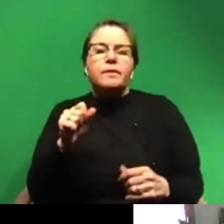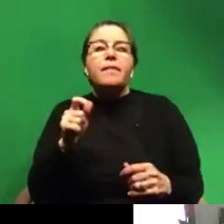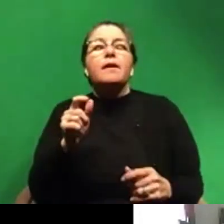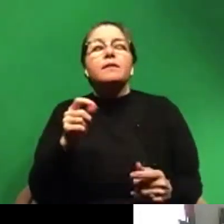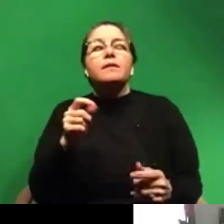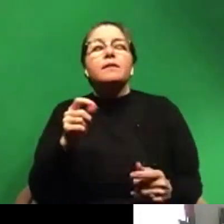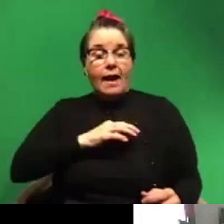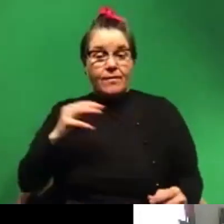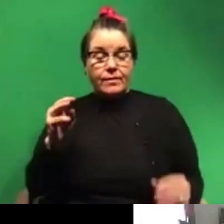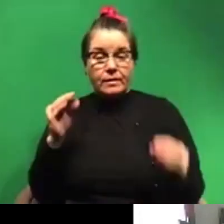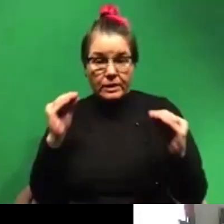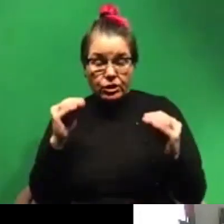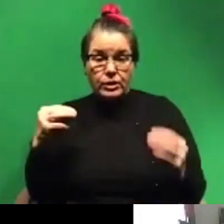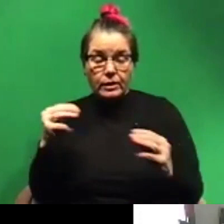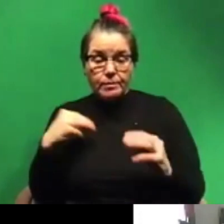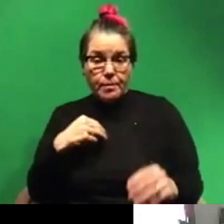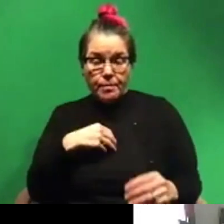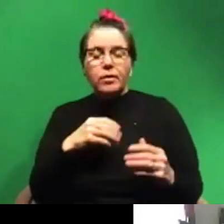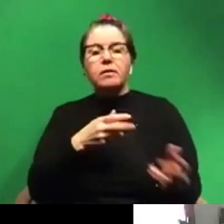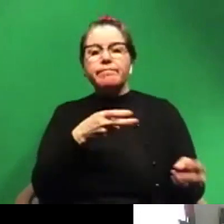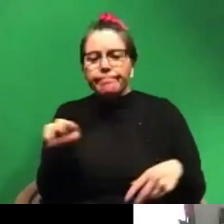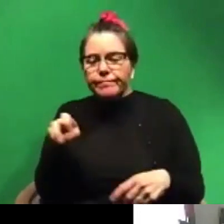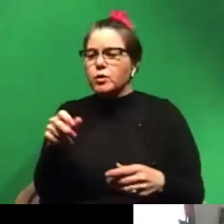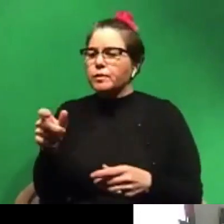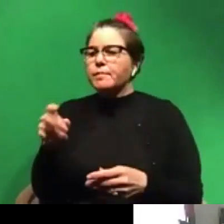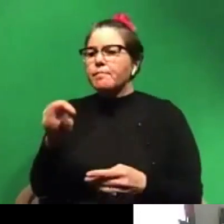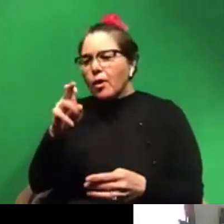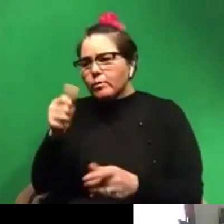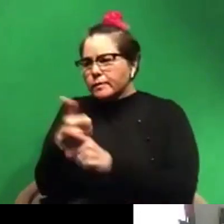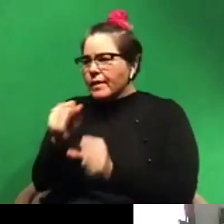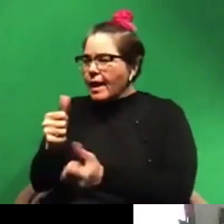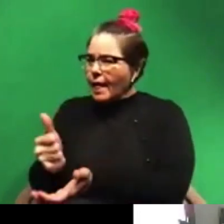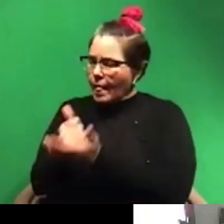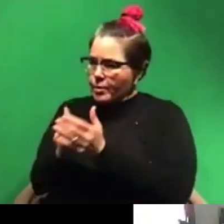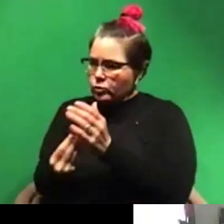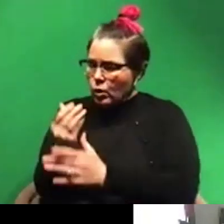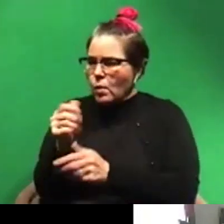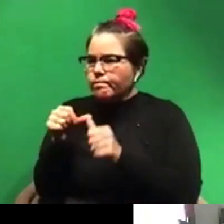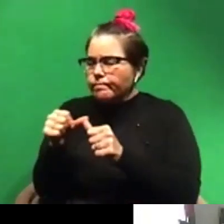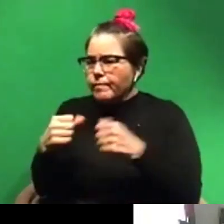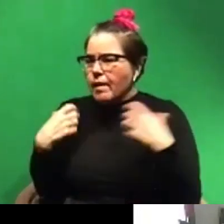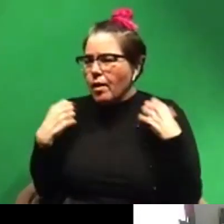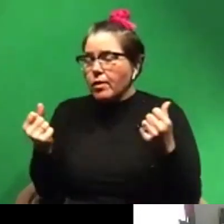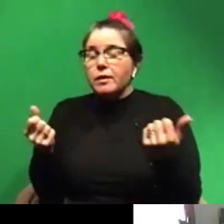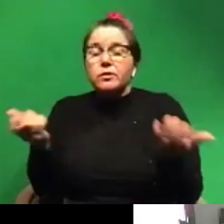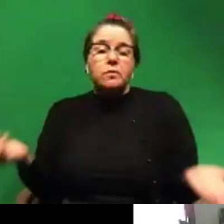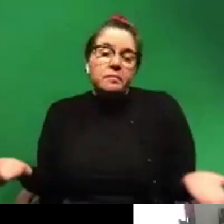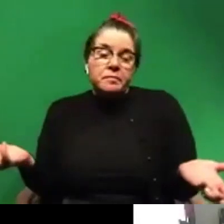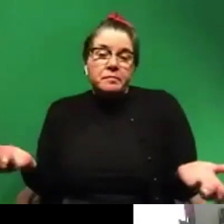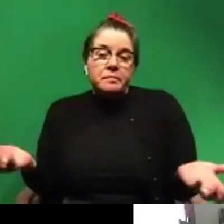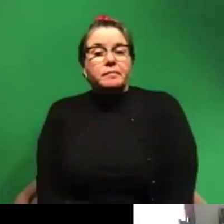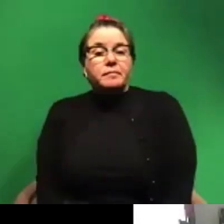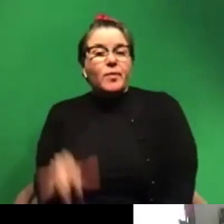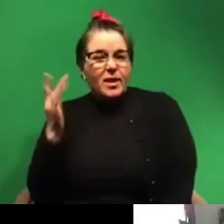that can help us grow and keep us healthy. And so that's why